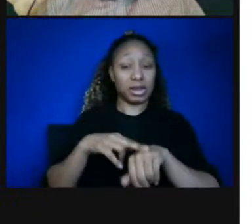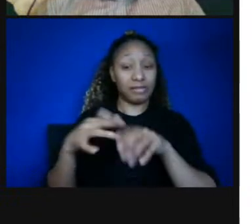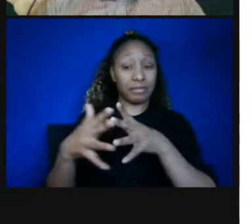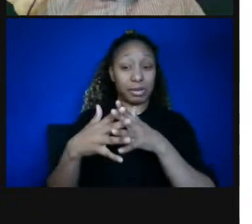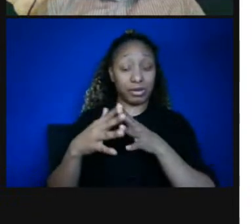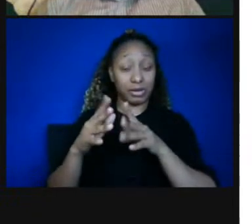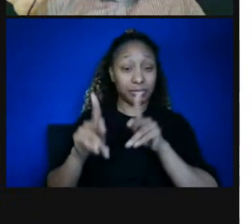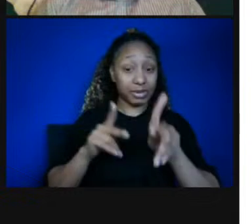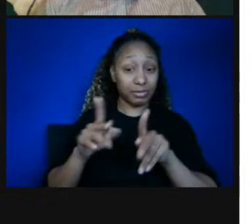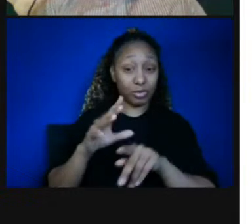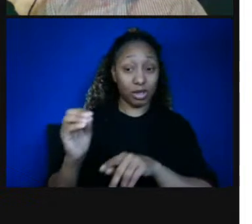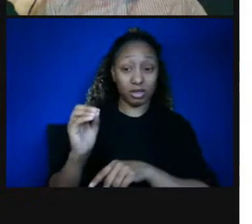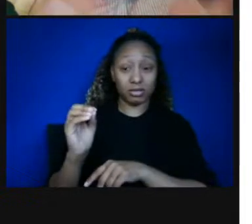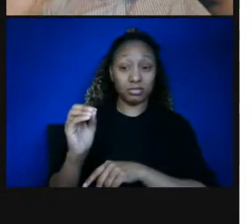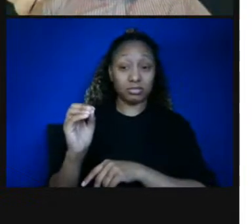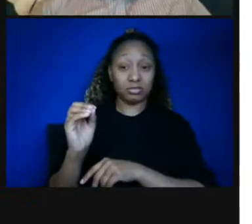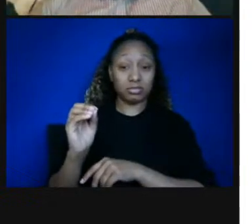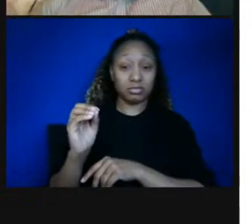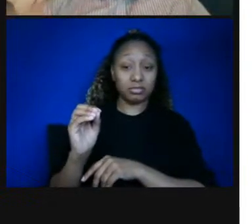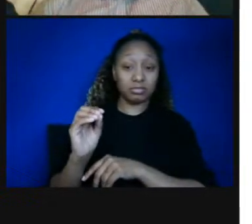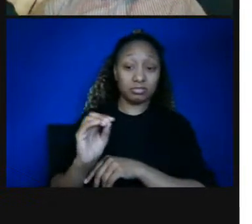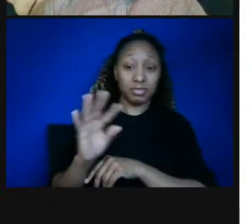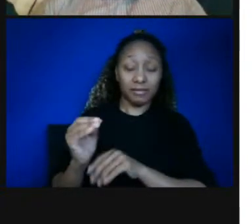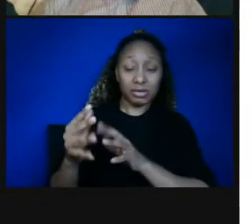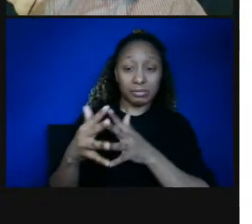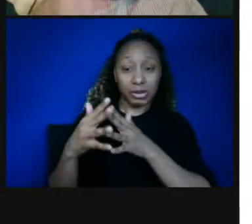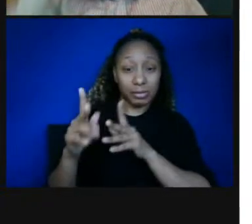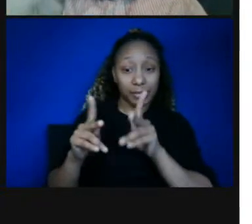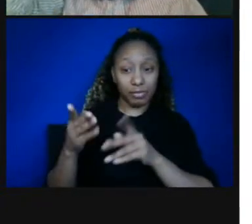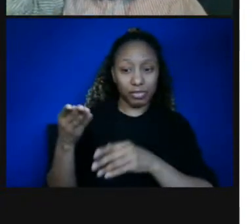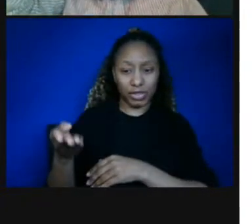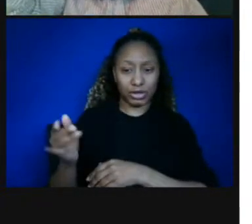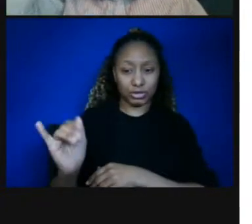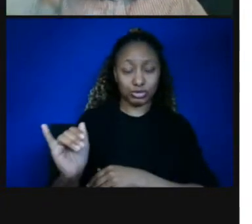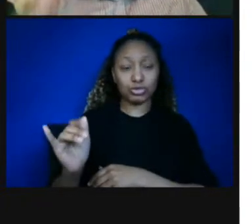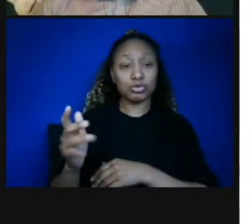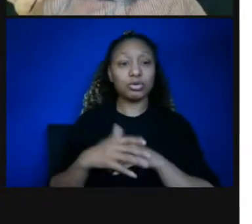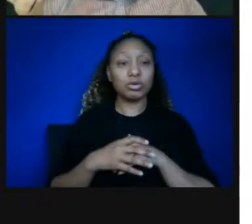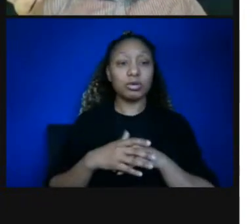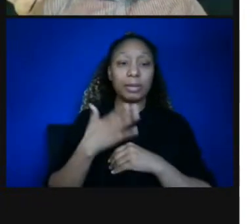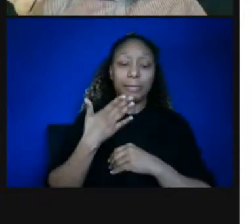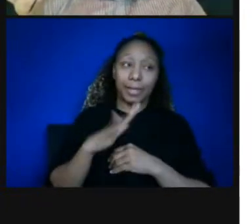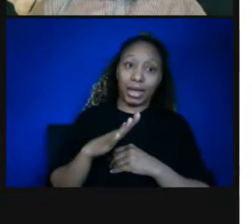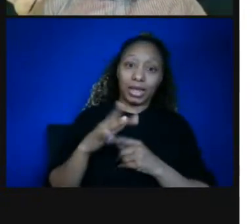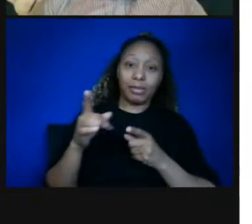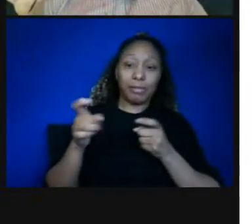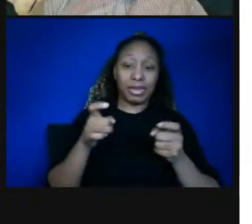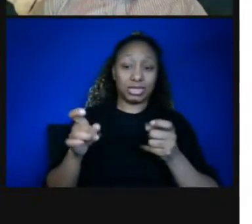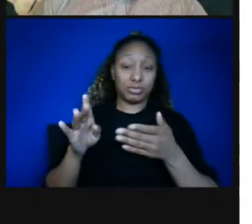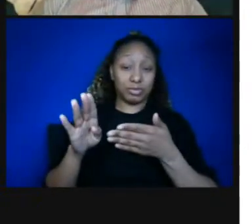American people that were there that, unfortunately, due to bad management practices,